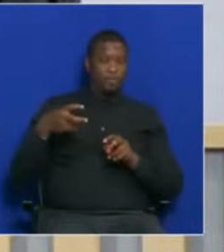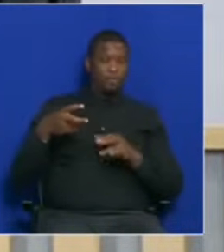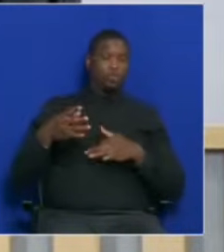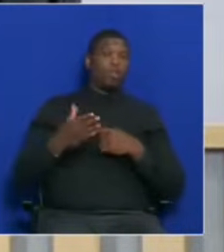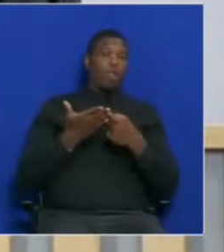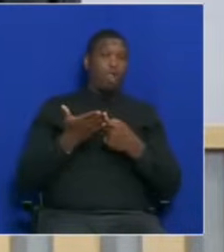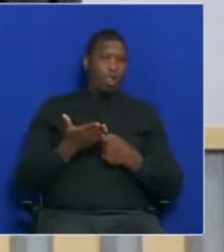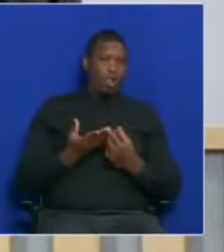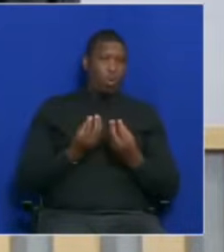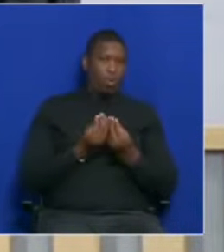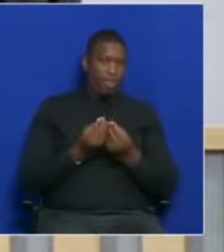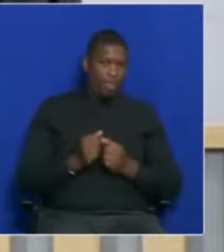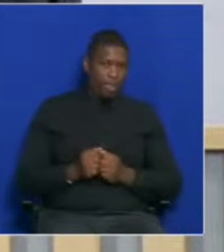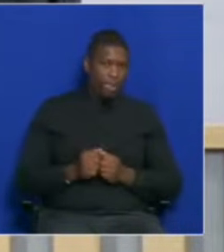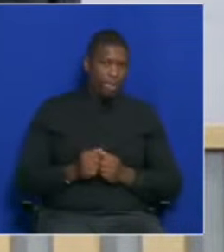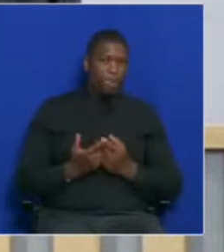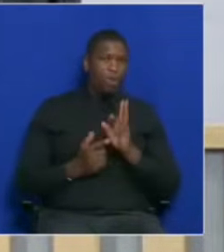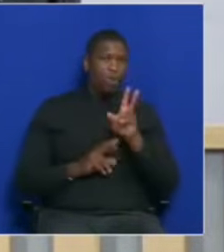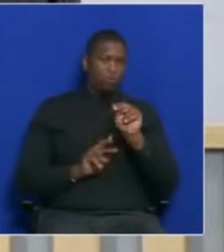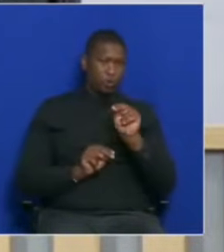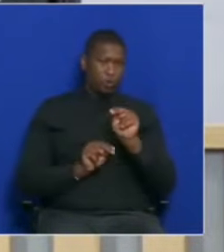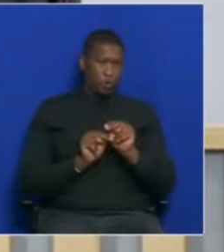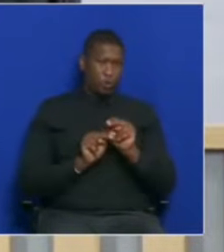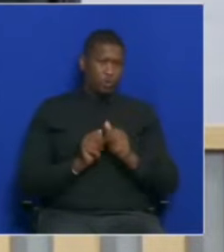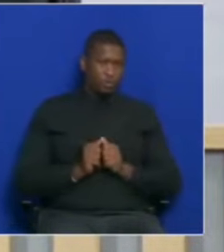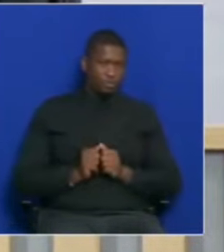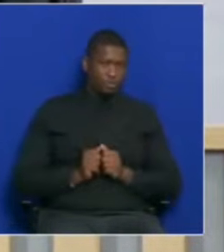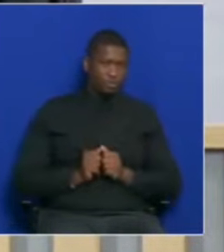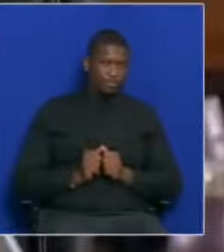relatively short. Now, when you